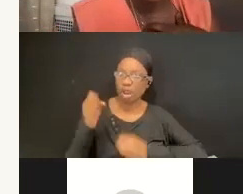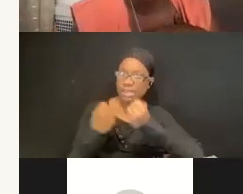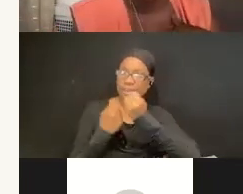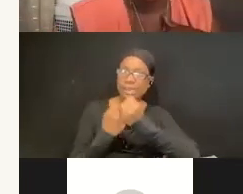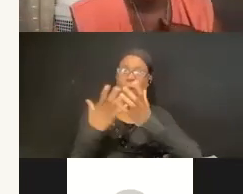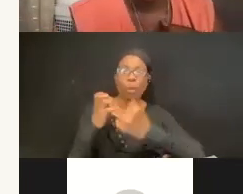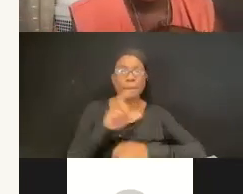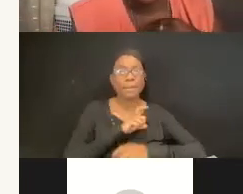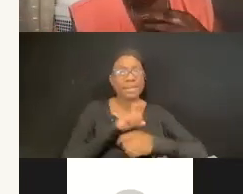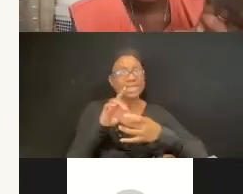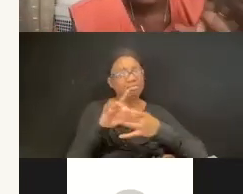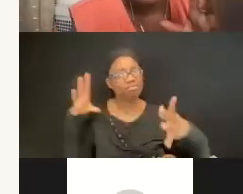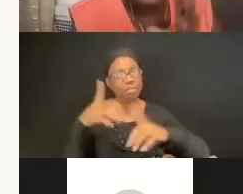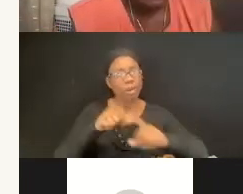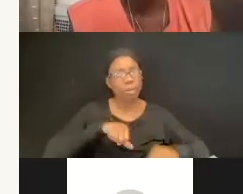doing so.